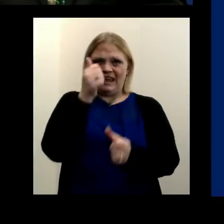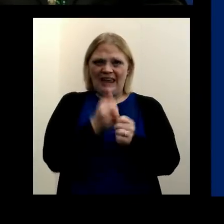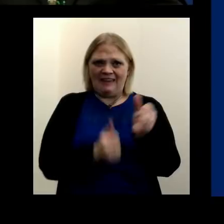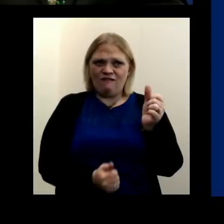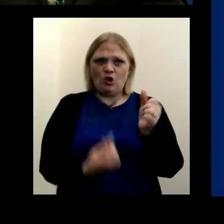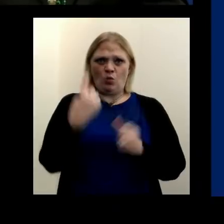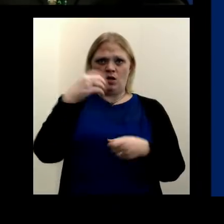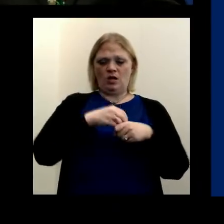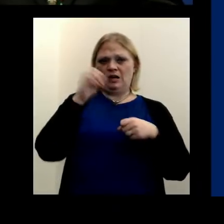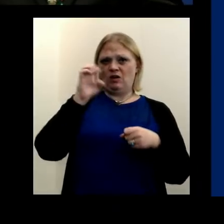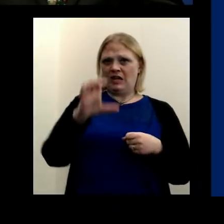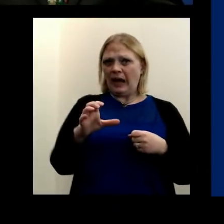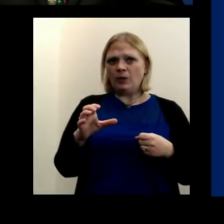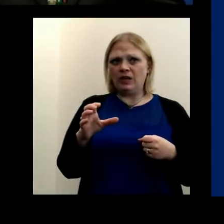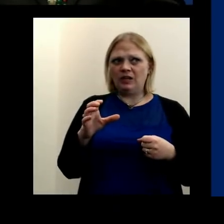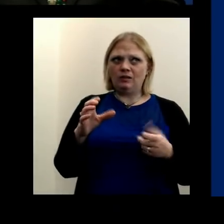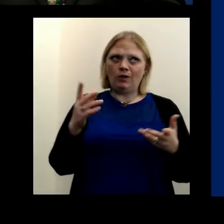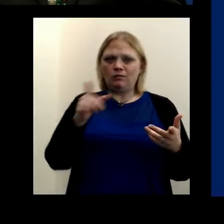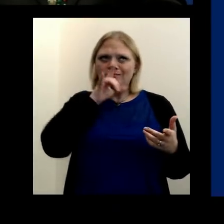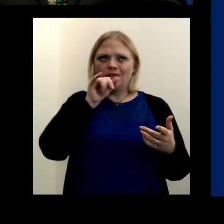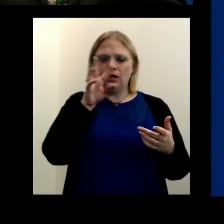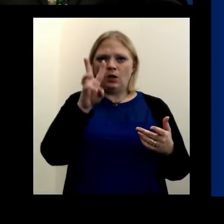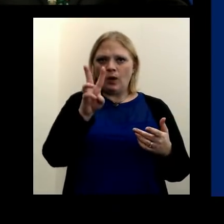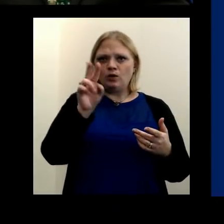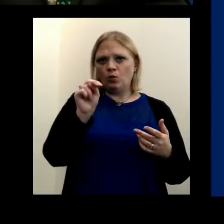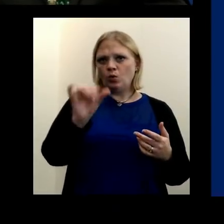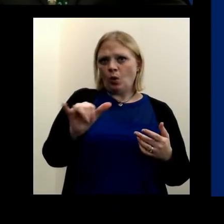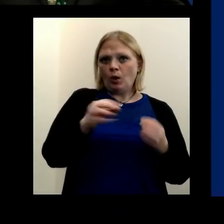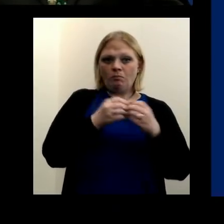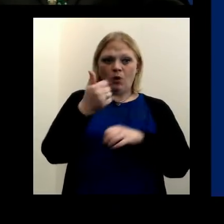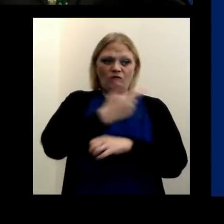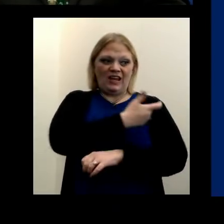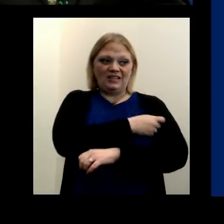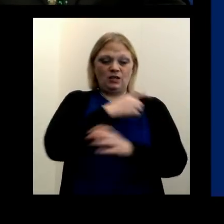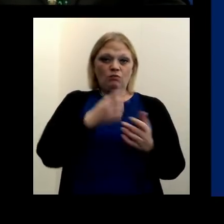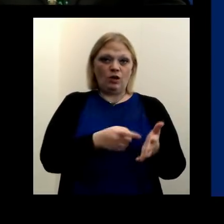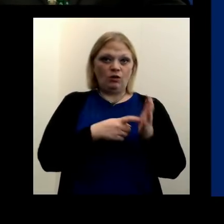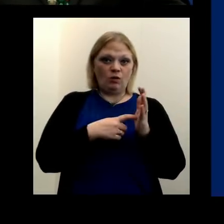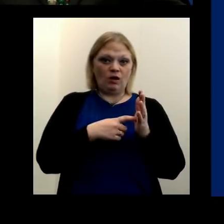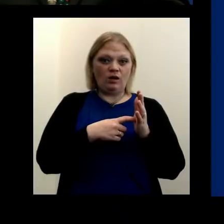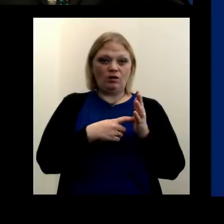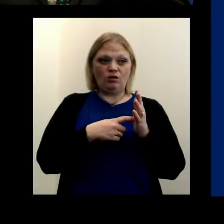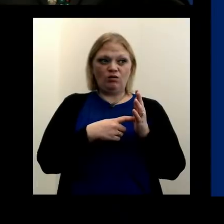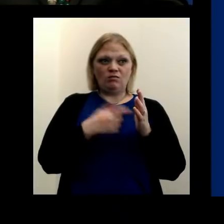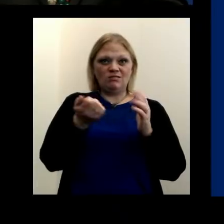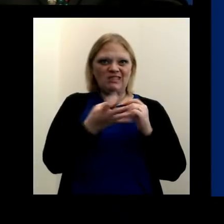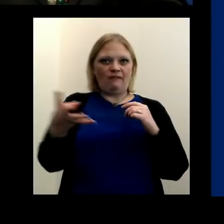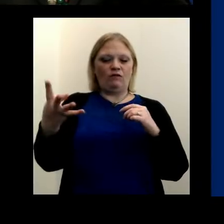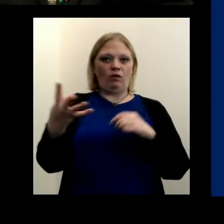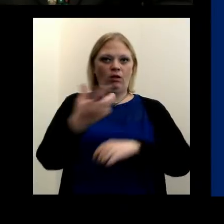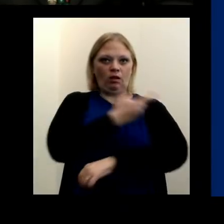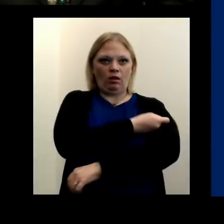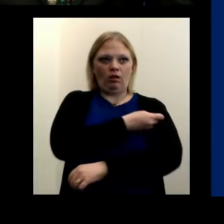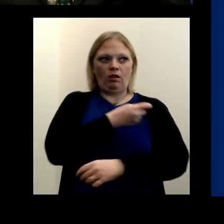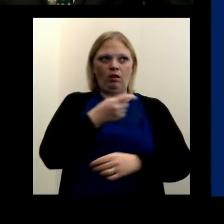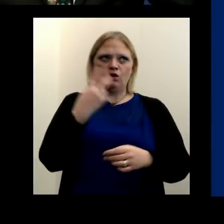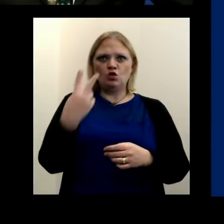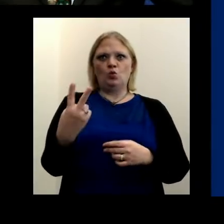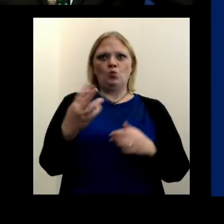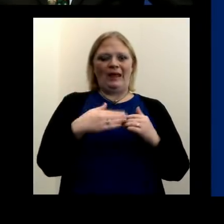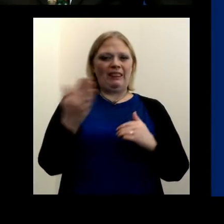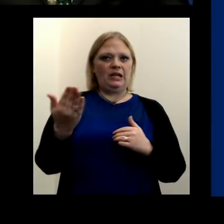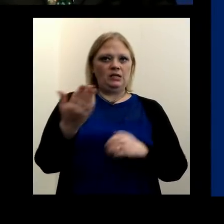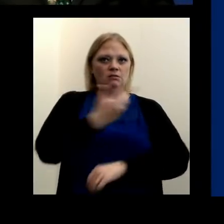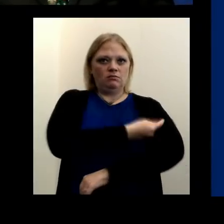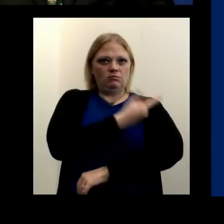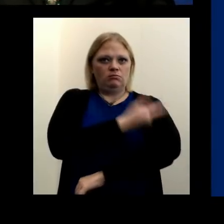in Erie County, and for that matter, Western New York. Most of these vaccines are going to require multiple doses, 2 at least. And